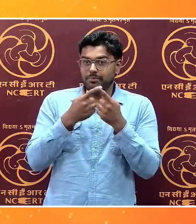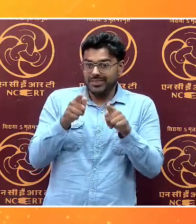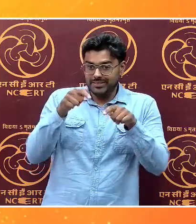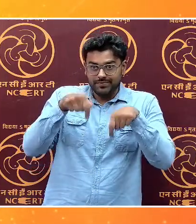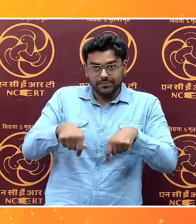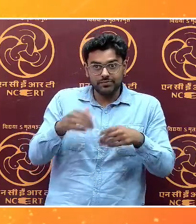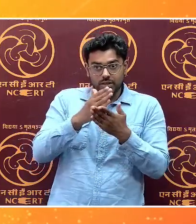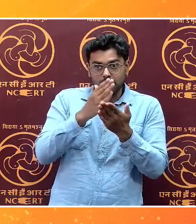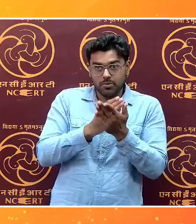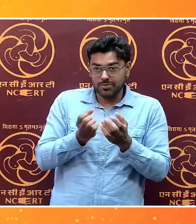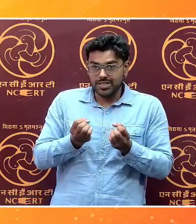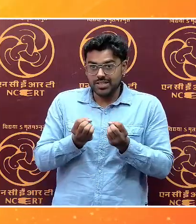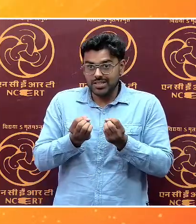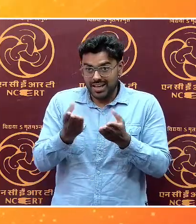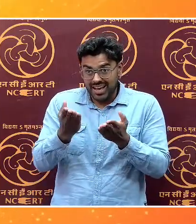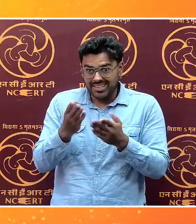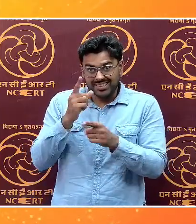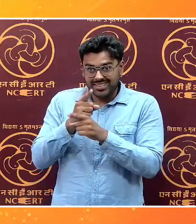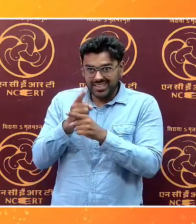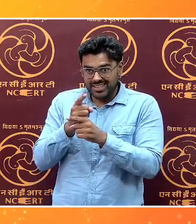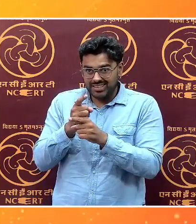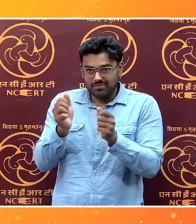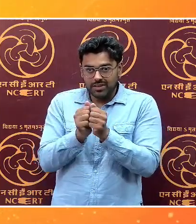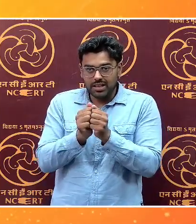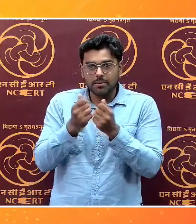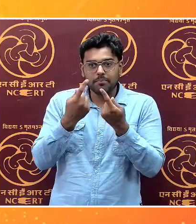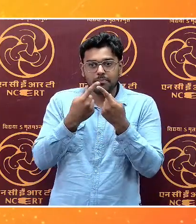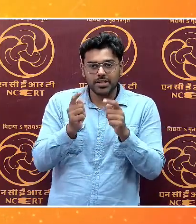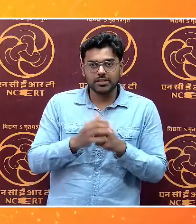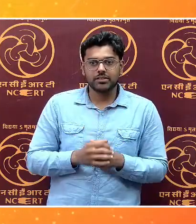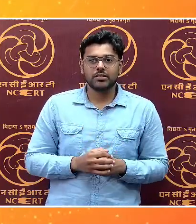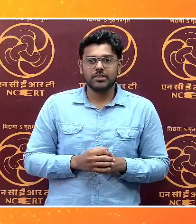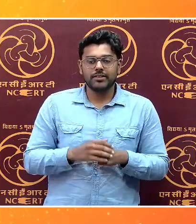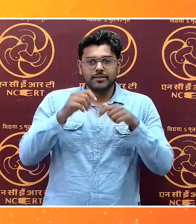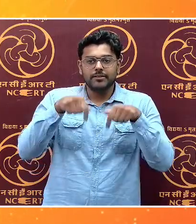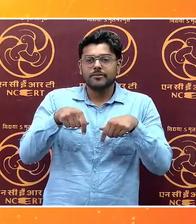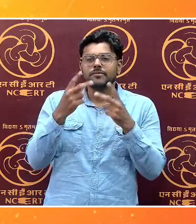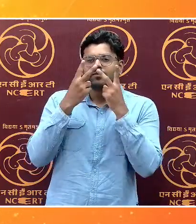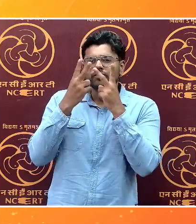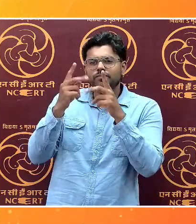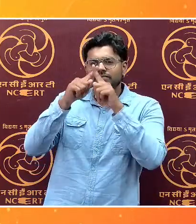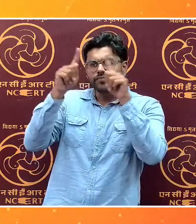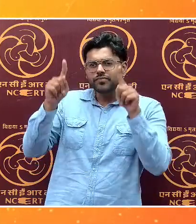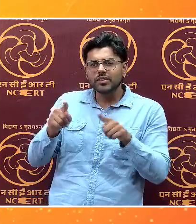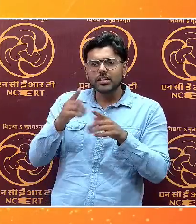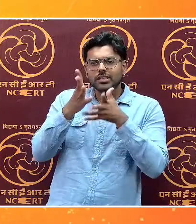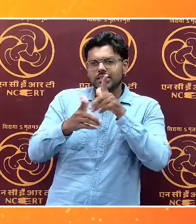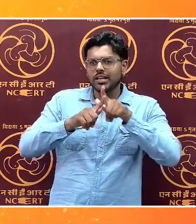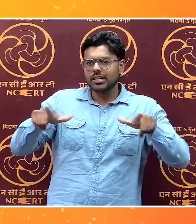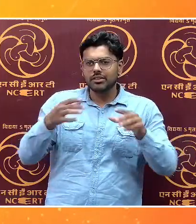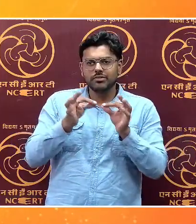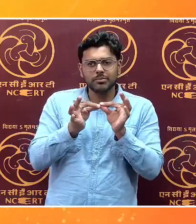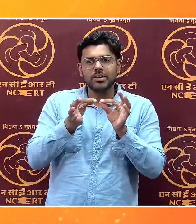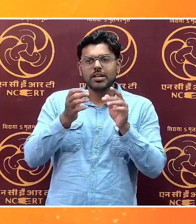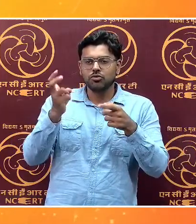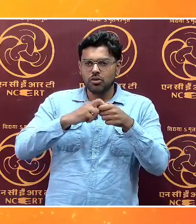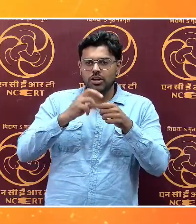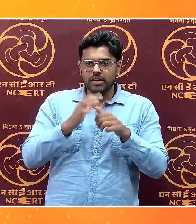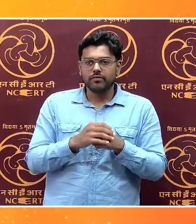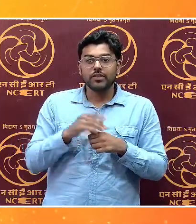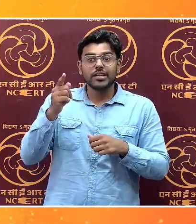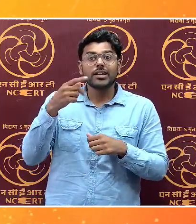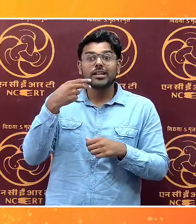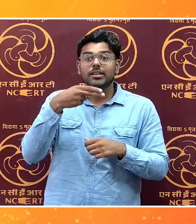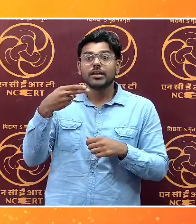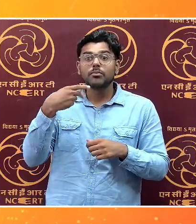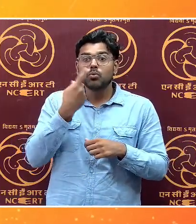this session with Amit sir, here we are joined by our sign language interpreter as well, who is